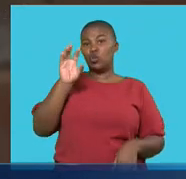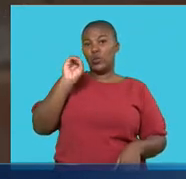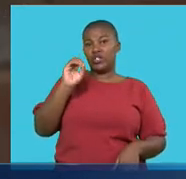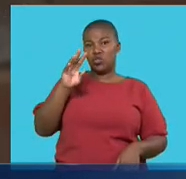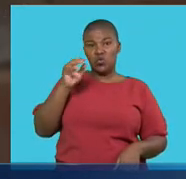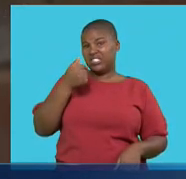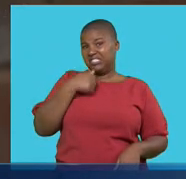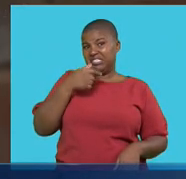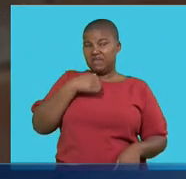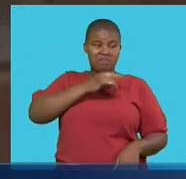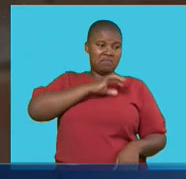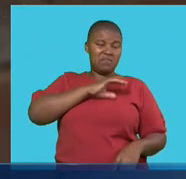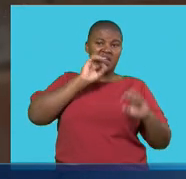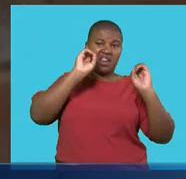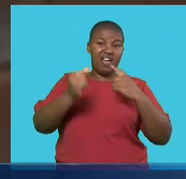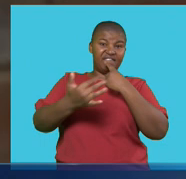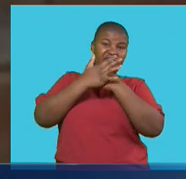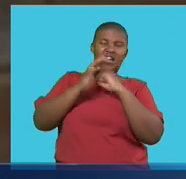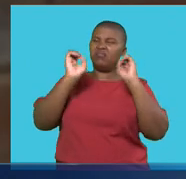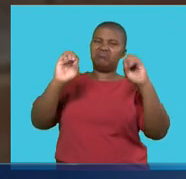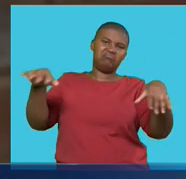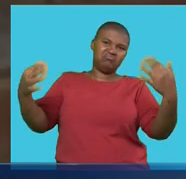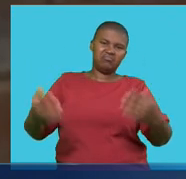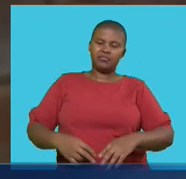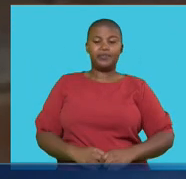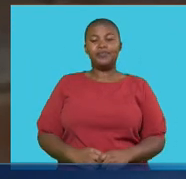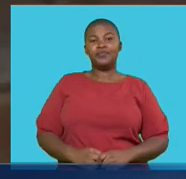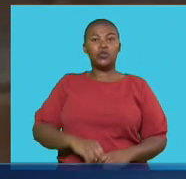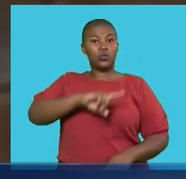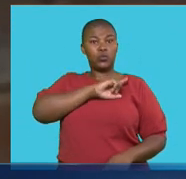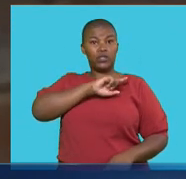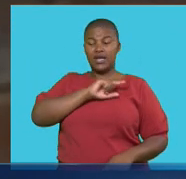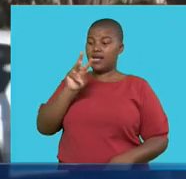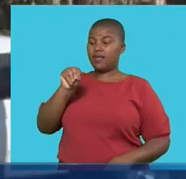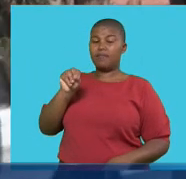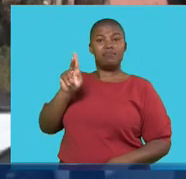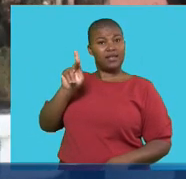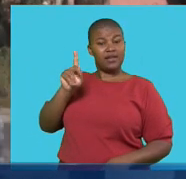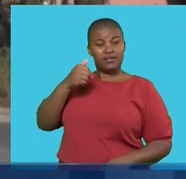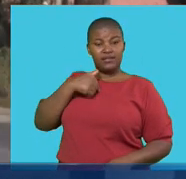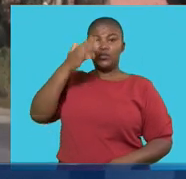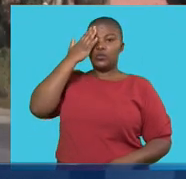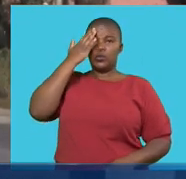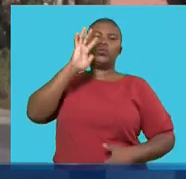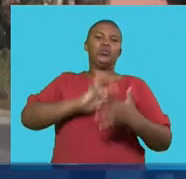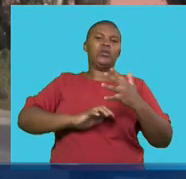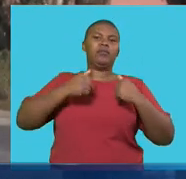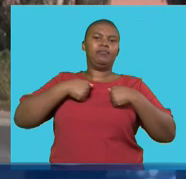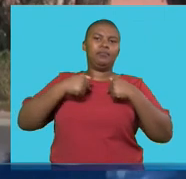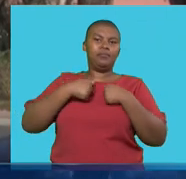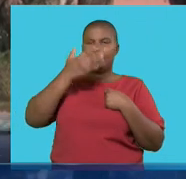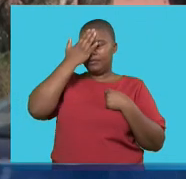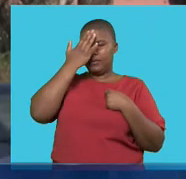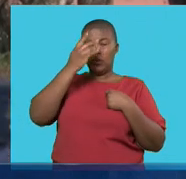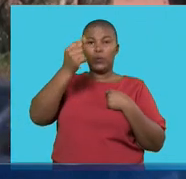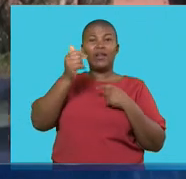indawo. We are not affected by it because kwaMkhonto Wesizwe we know our story. Esikushoyo